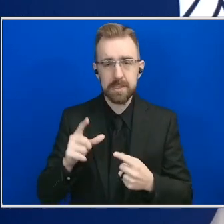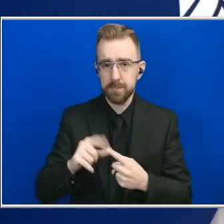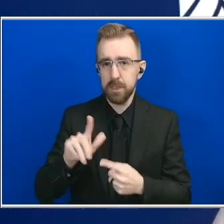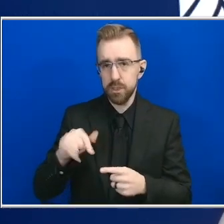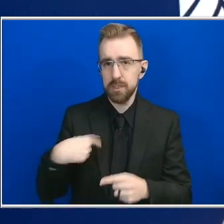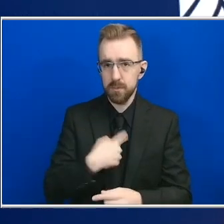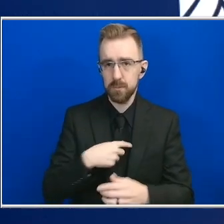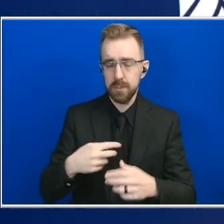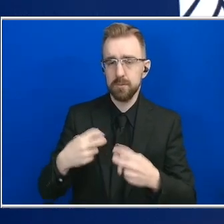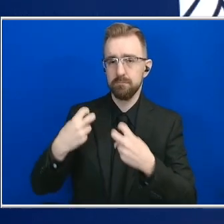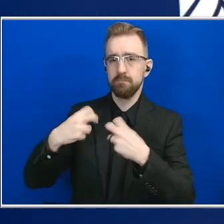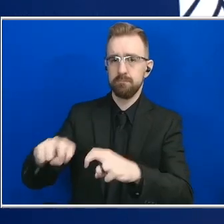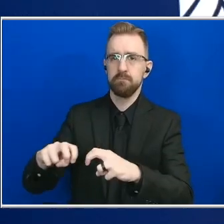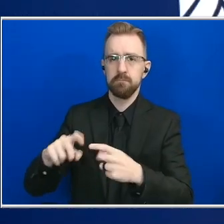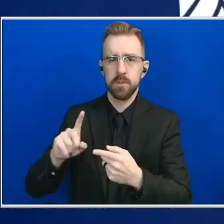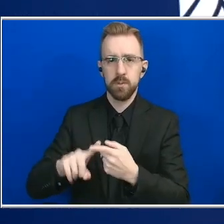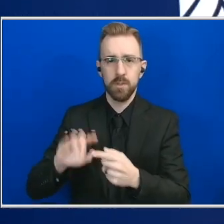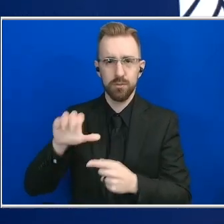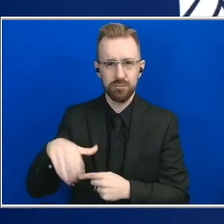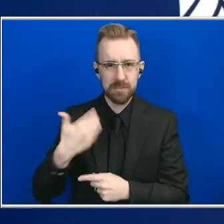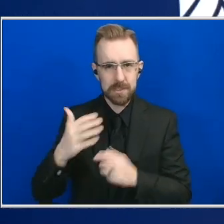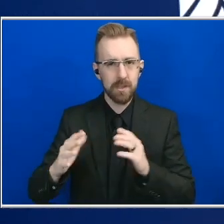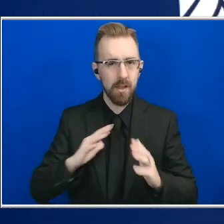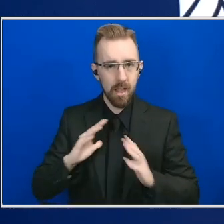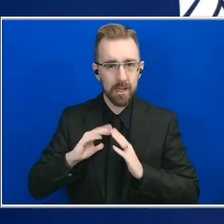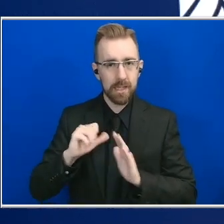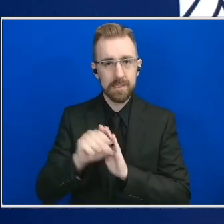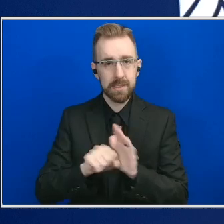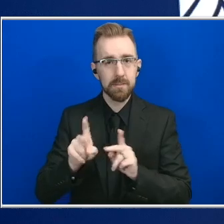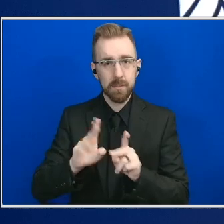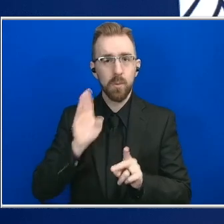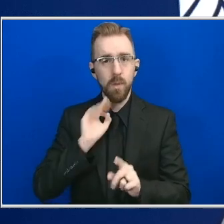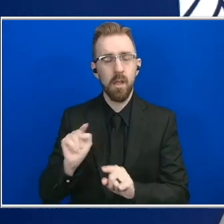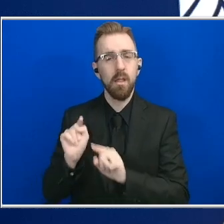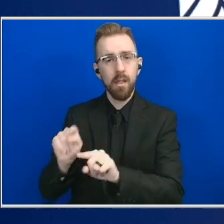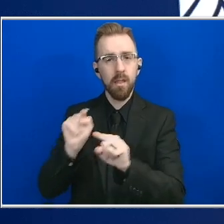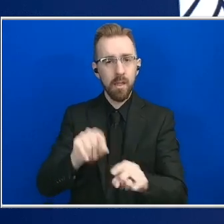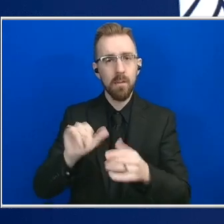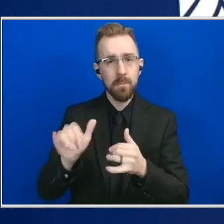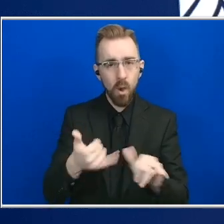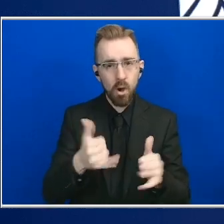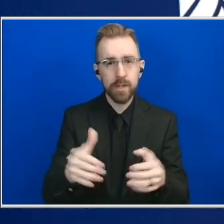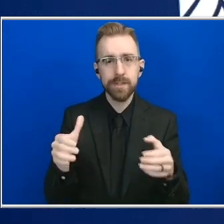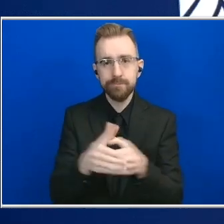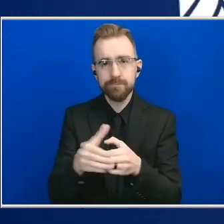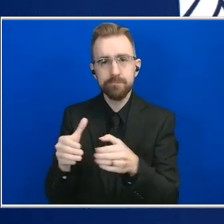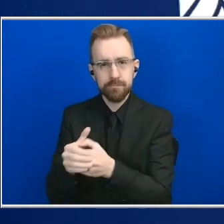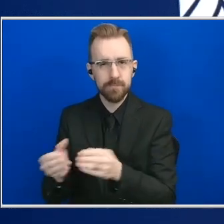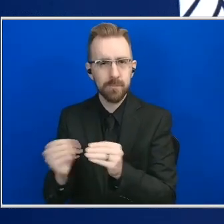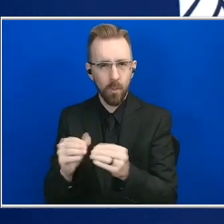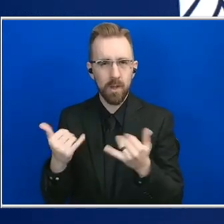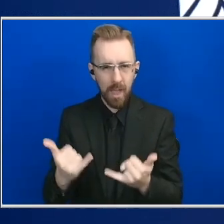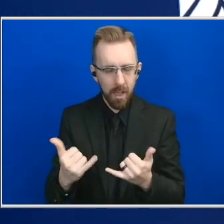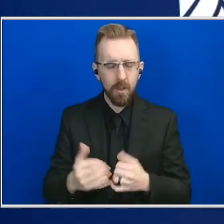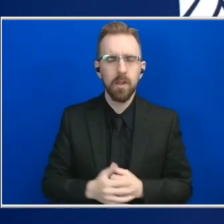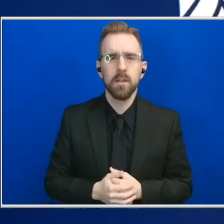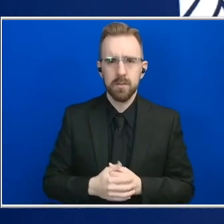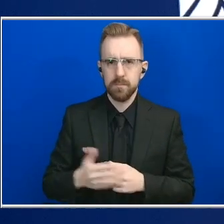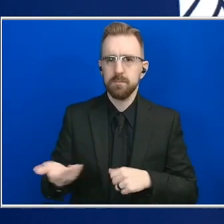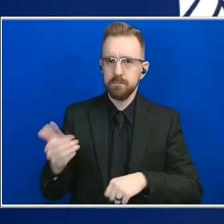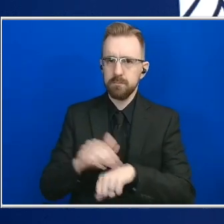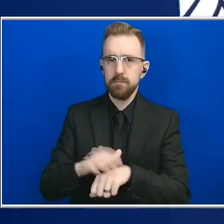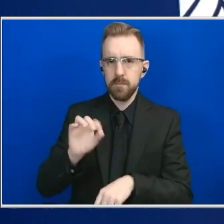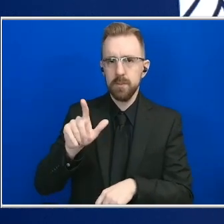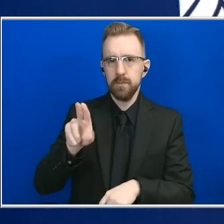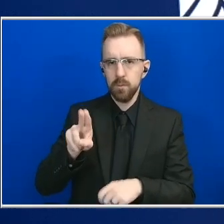into the Christmas holiday season, where people will be going to parties and get-togethers more now, increasing influenza activity as